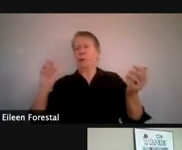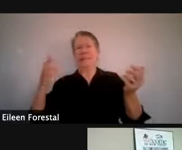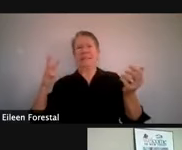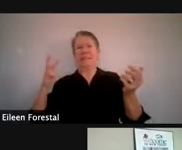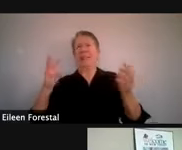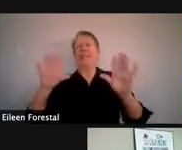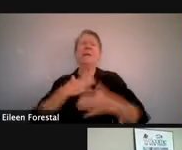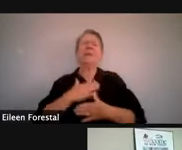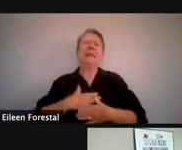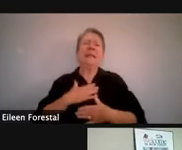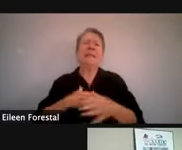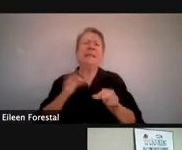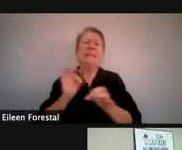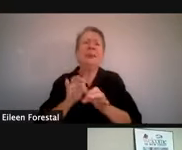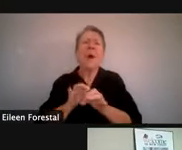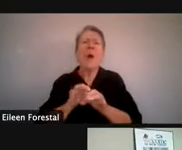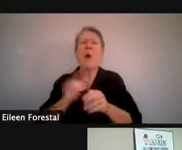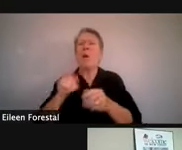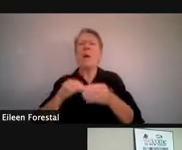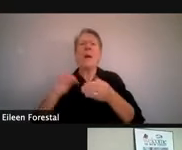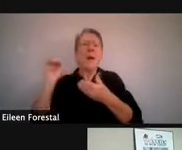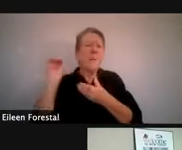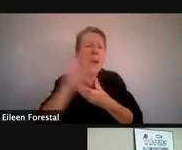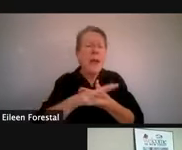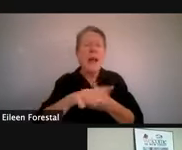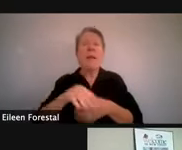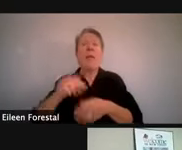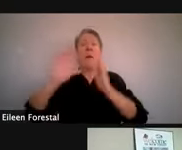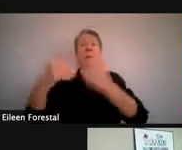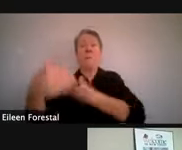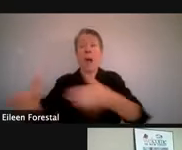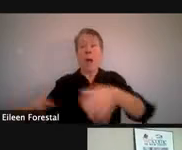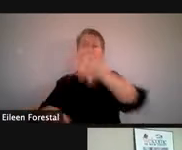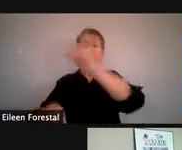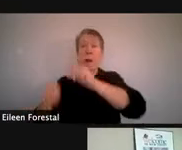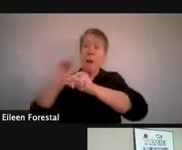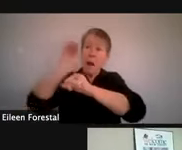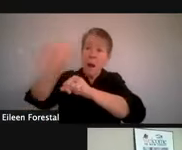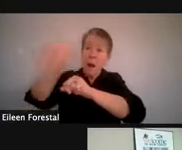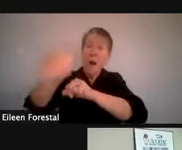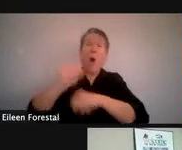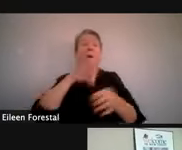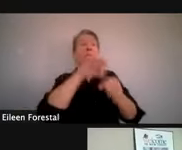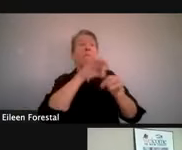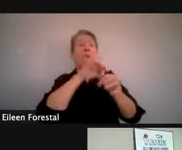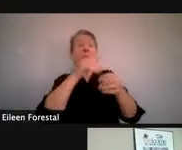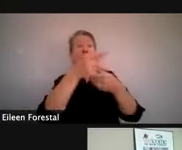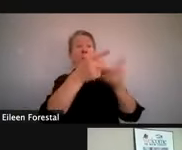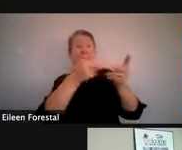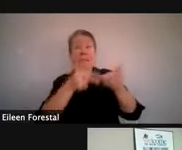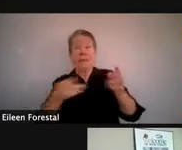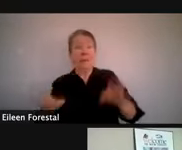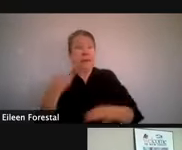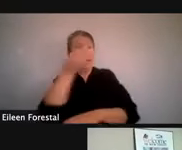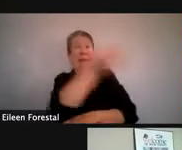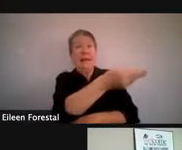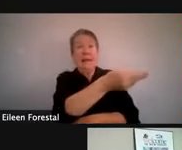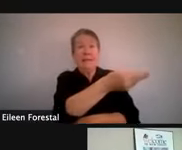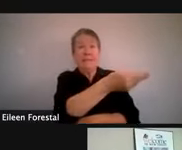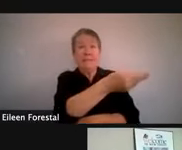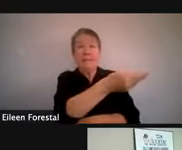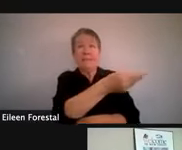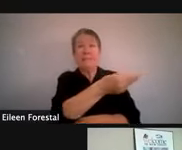it in a secure box, hand it to your county clerk, hand it to a poll worker, or show up next Tuesday and vote in person.